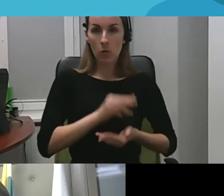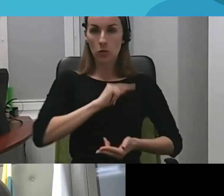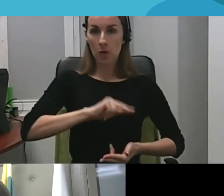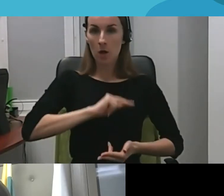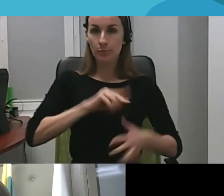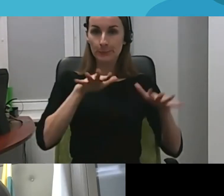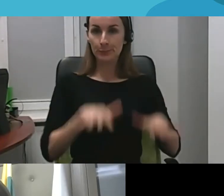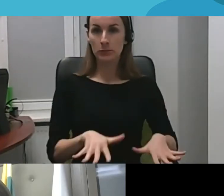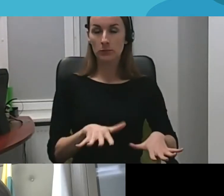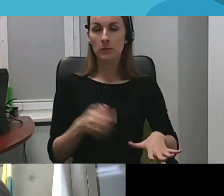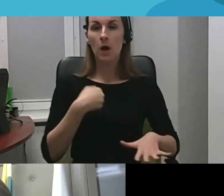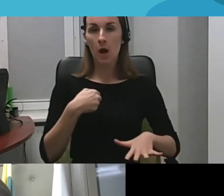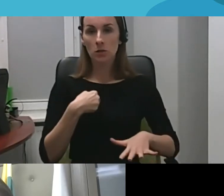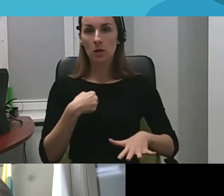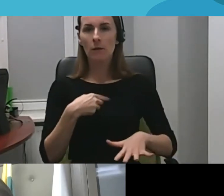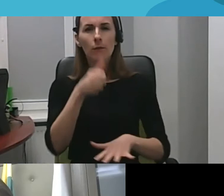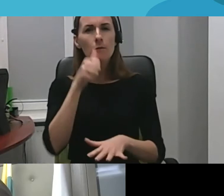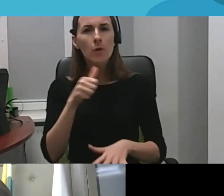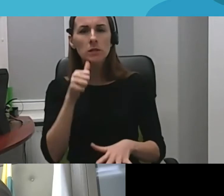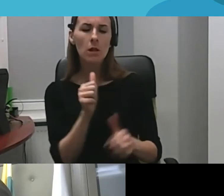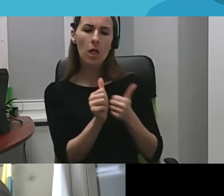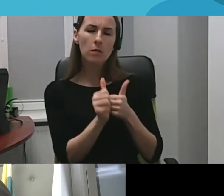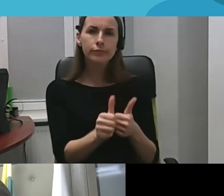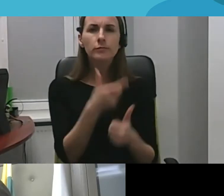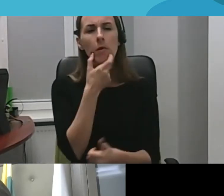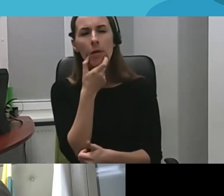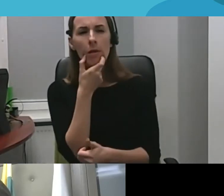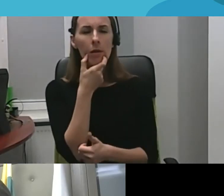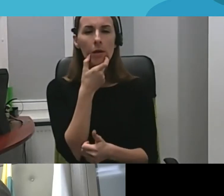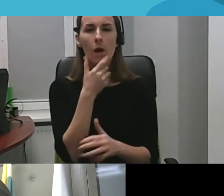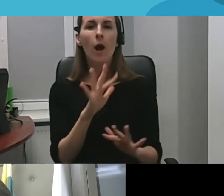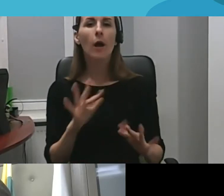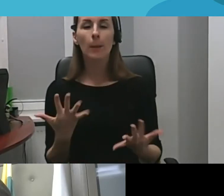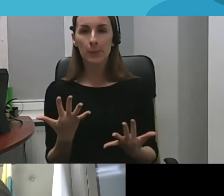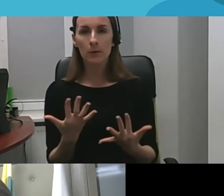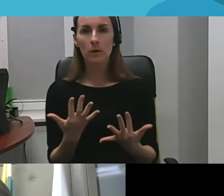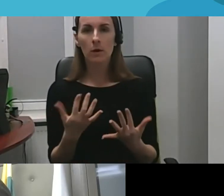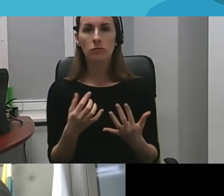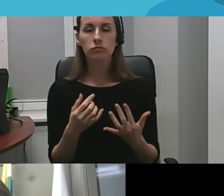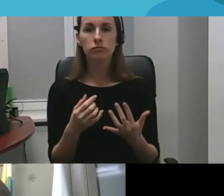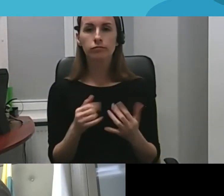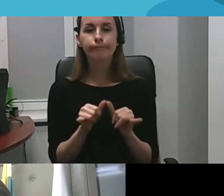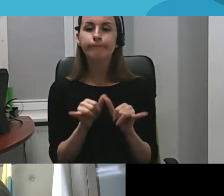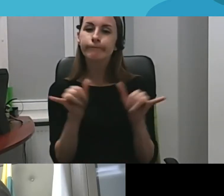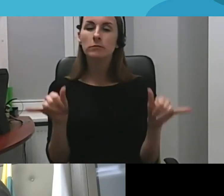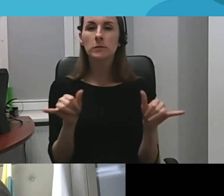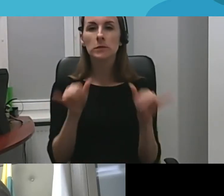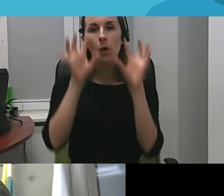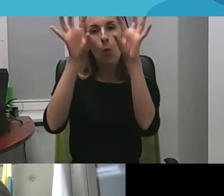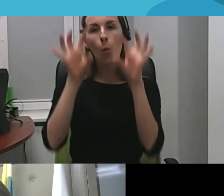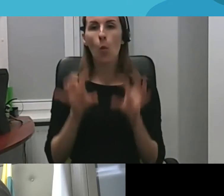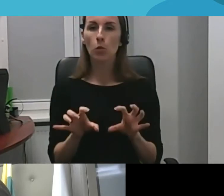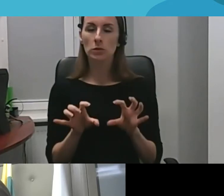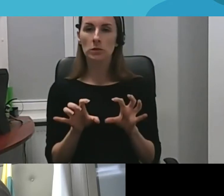following the developments of constitutional justice and constitutional courts in foreign